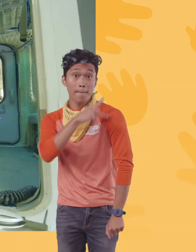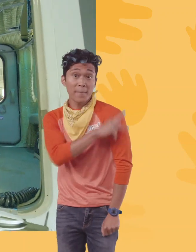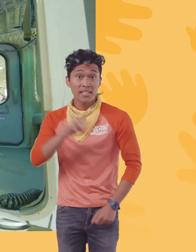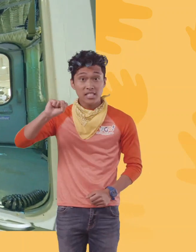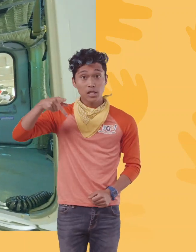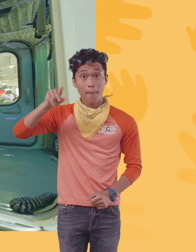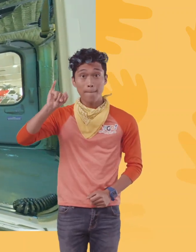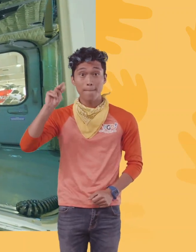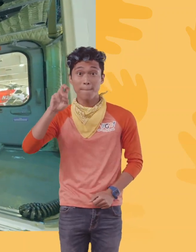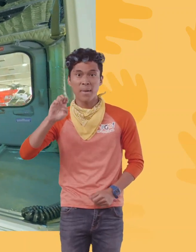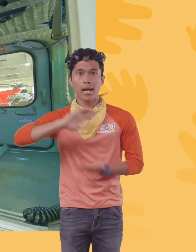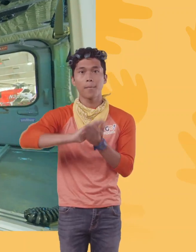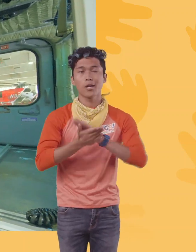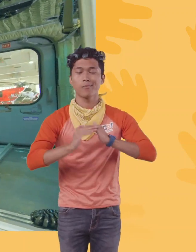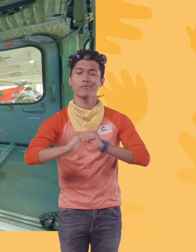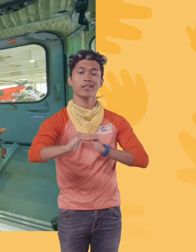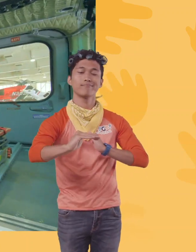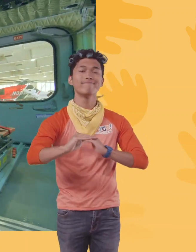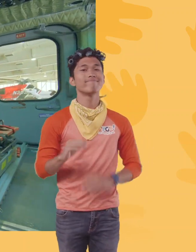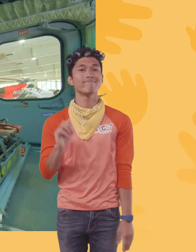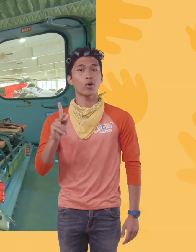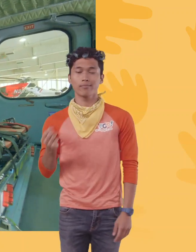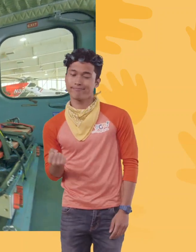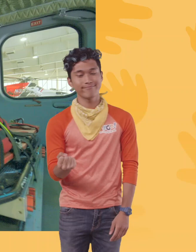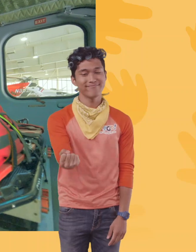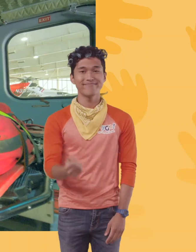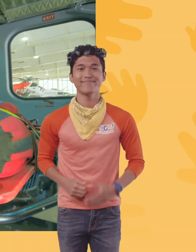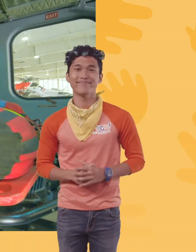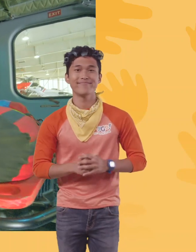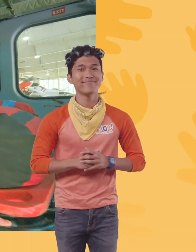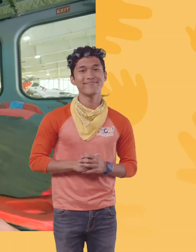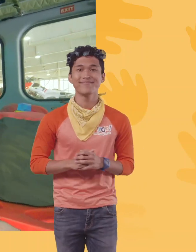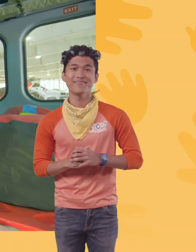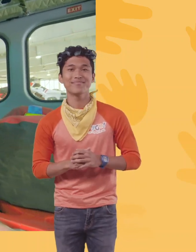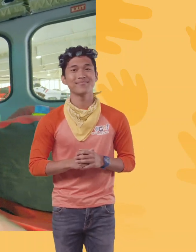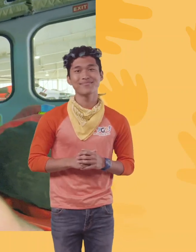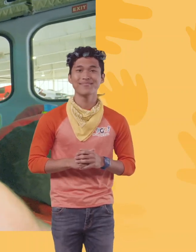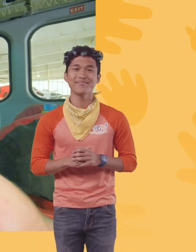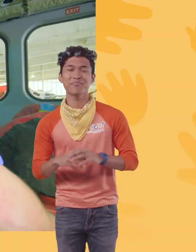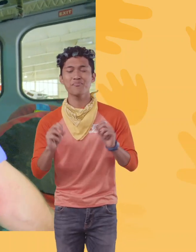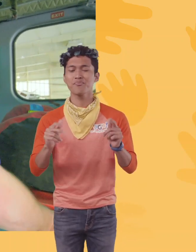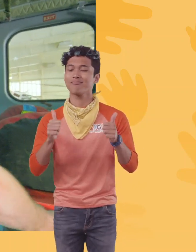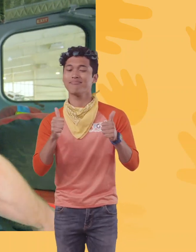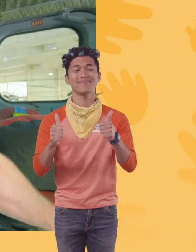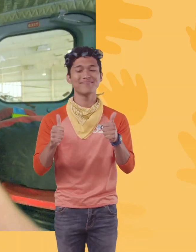and flat. Okay, gotta put it back in here. Okay, there we